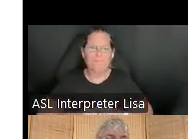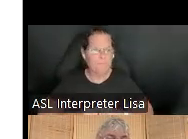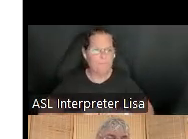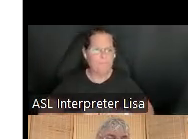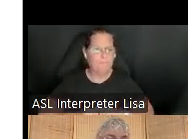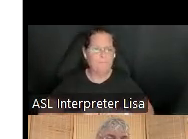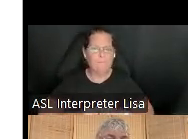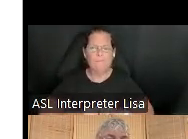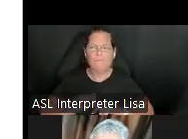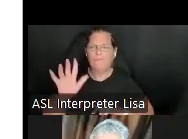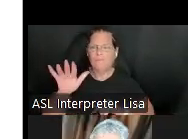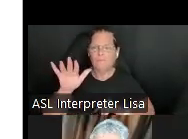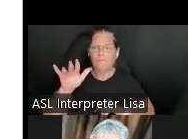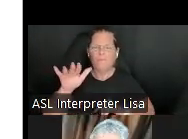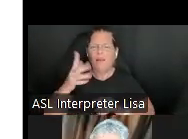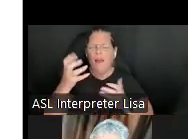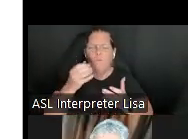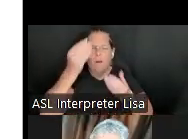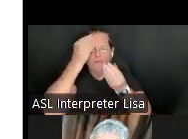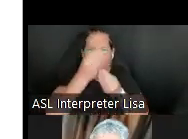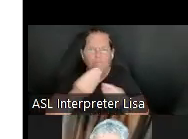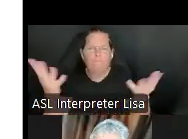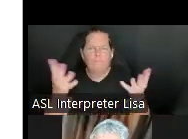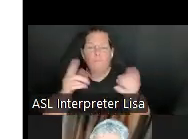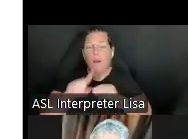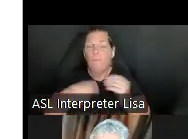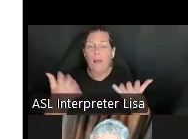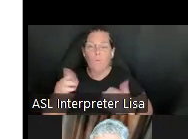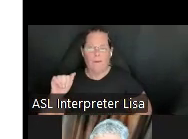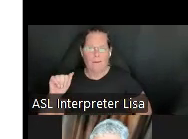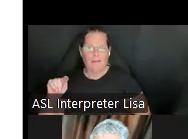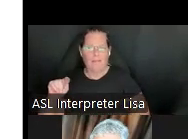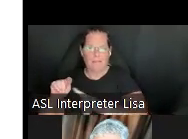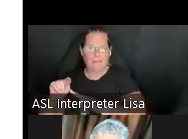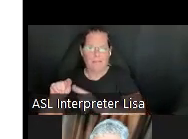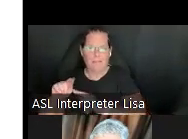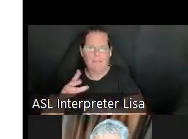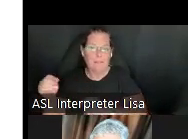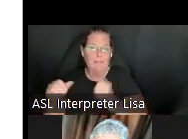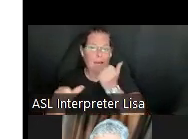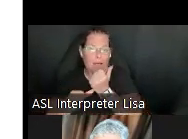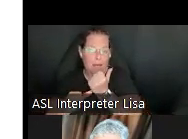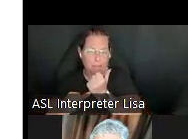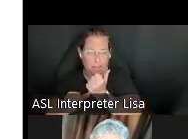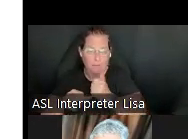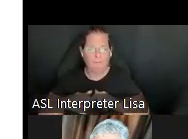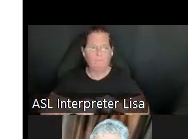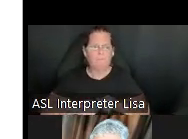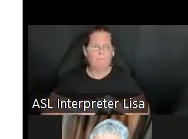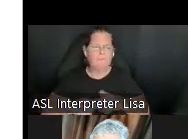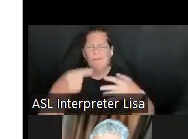I did want to offer you some information about assistive technology and aids. There are many different types that